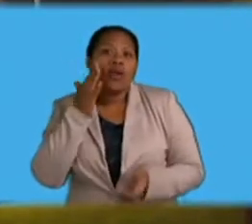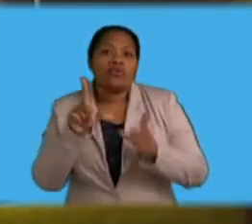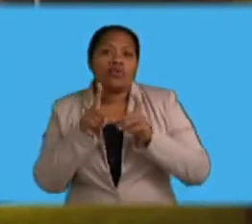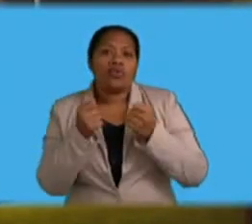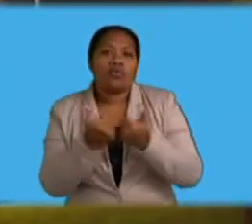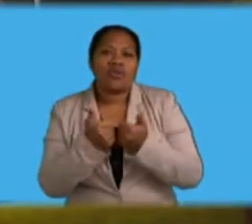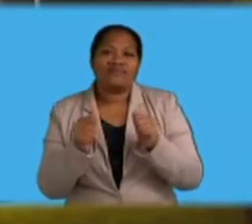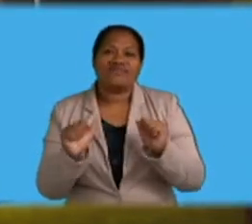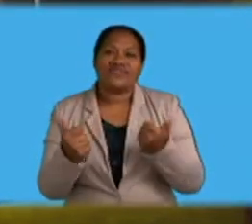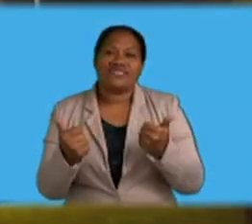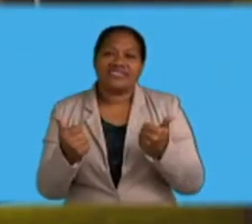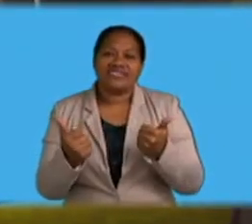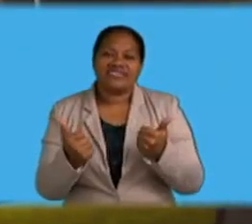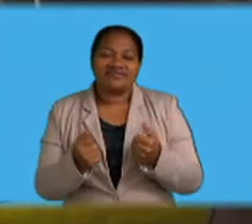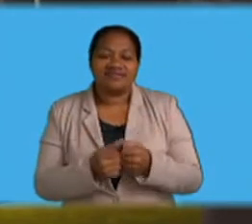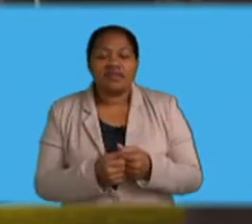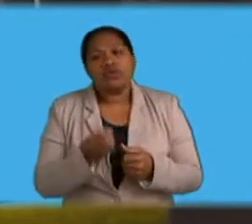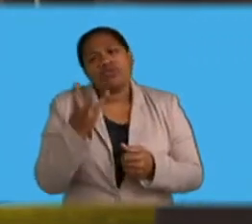3-year contract, you have a 5-year contract.